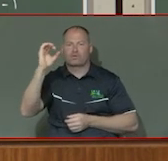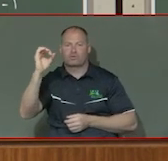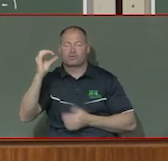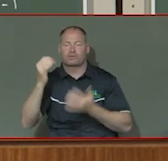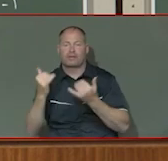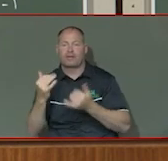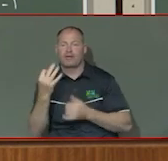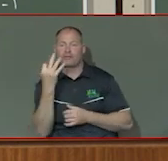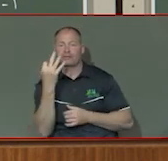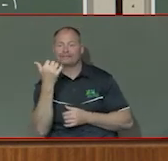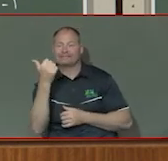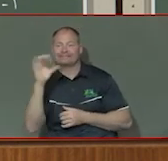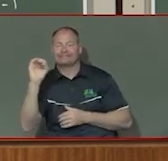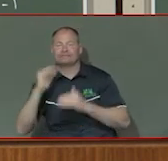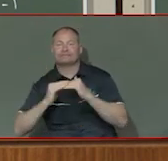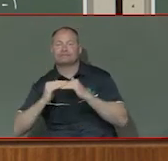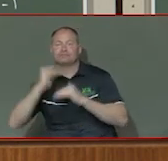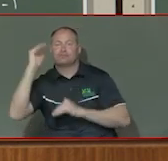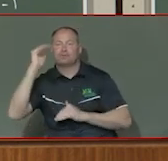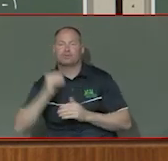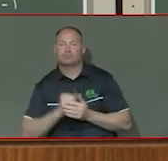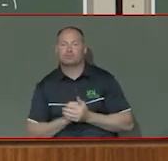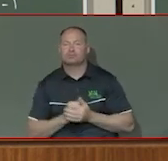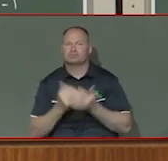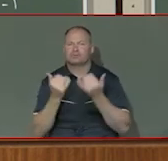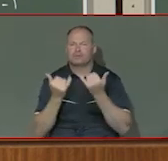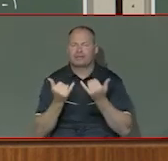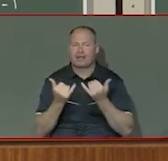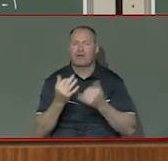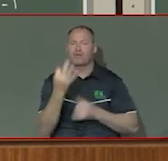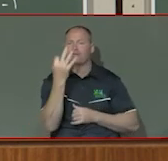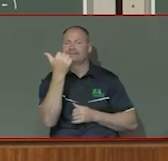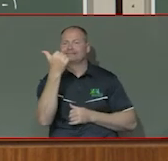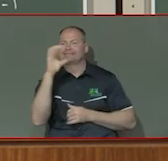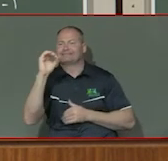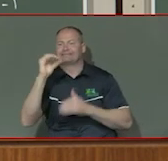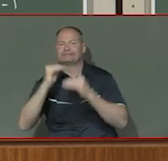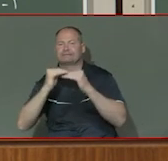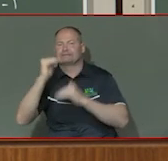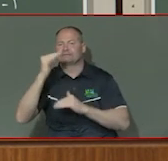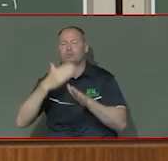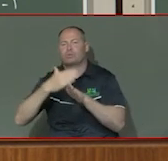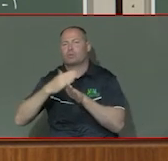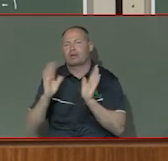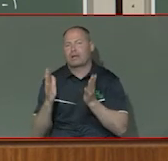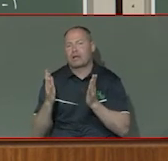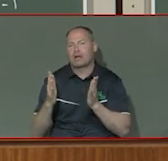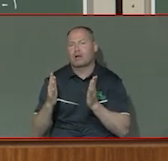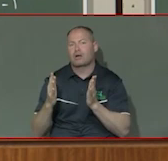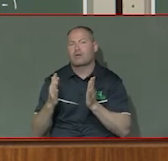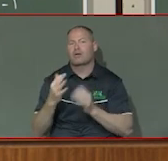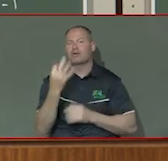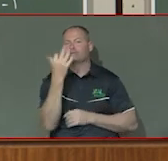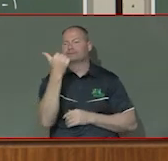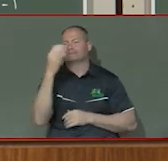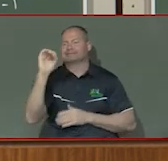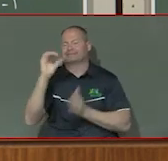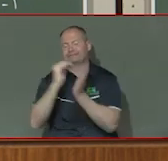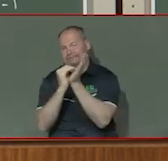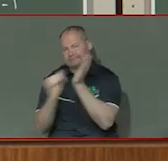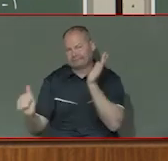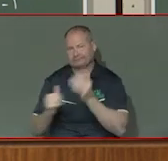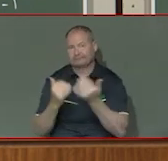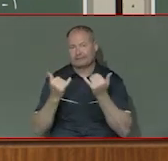than 360. And how do I work with an angle greater than 360? I subtract 360. So this is not a